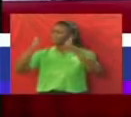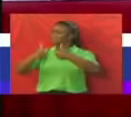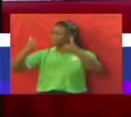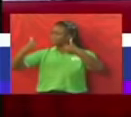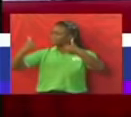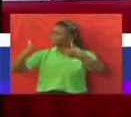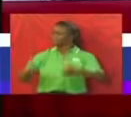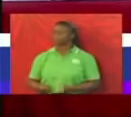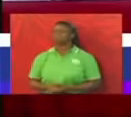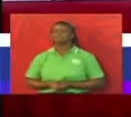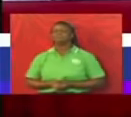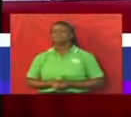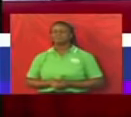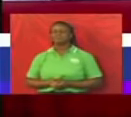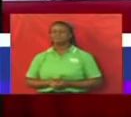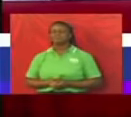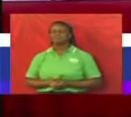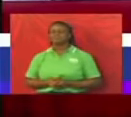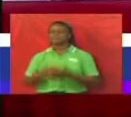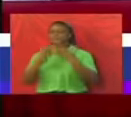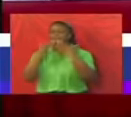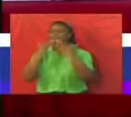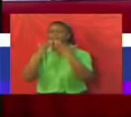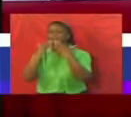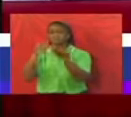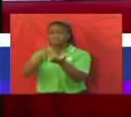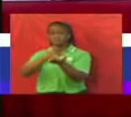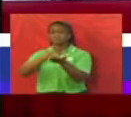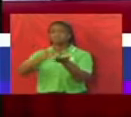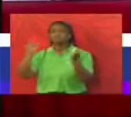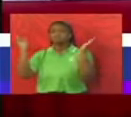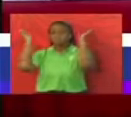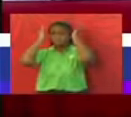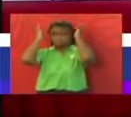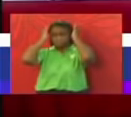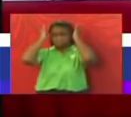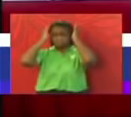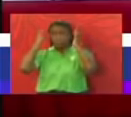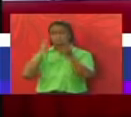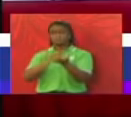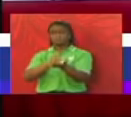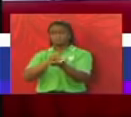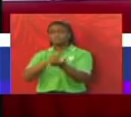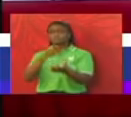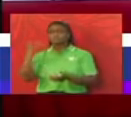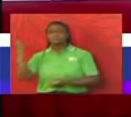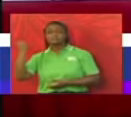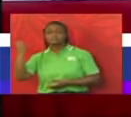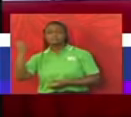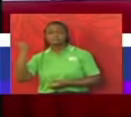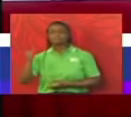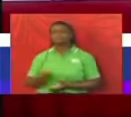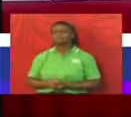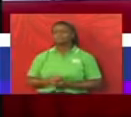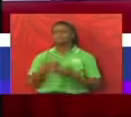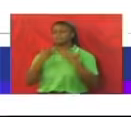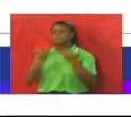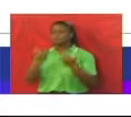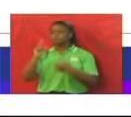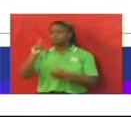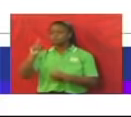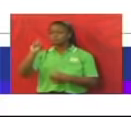Thank you very much, Dr. Hines and Dr. Surju Singh. We now go to 103.1 FM. We're ready for your 2